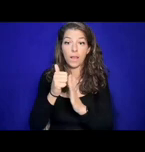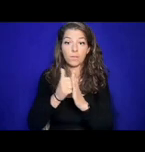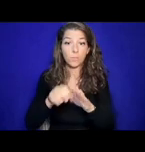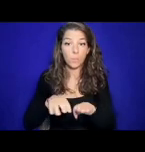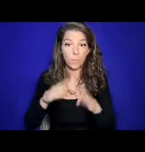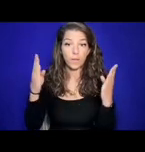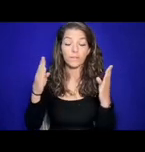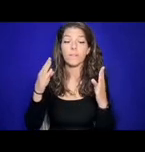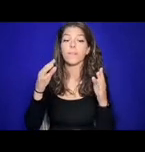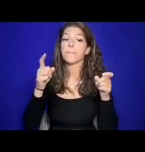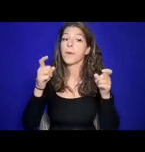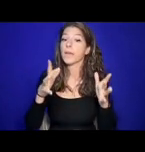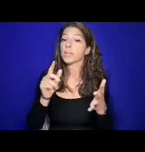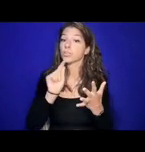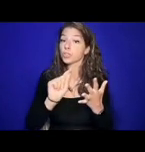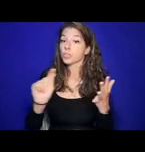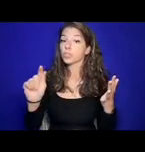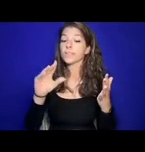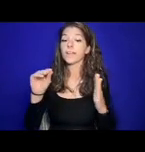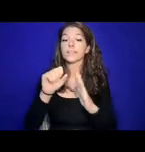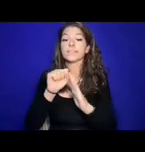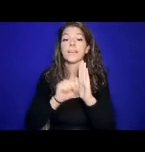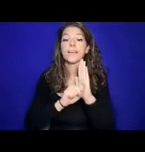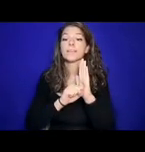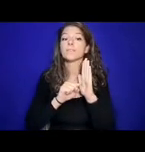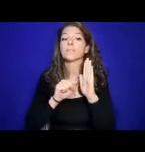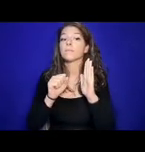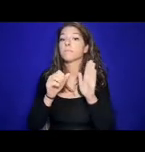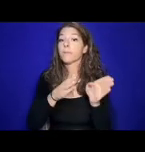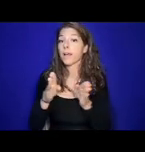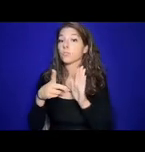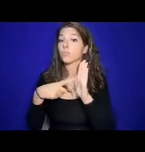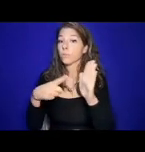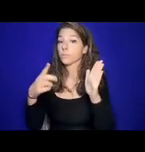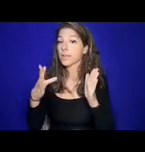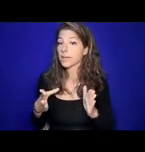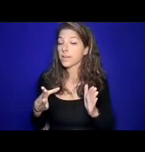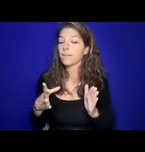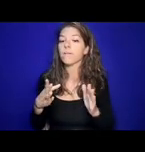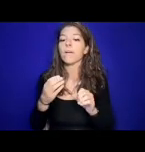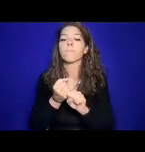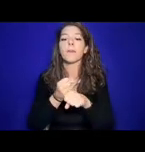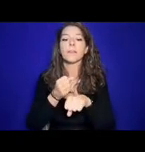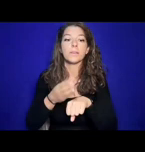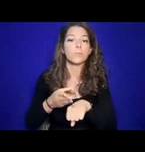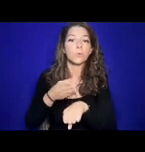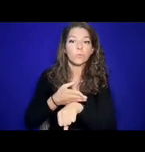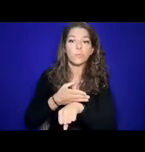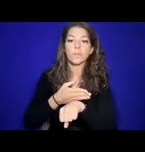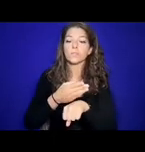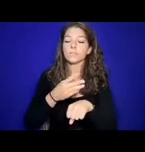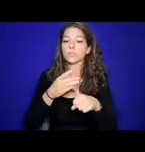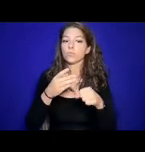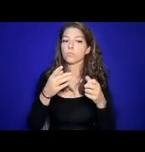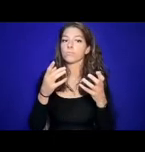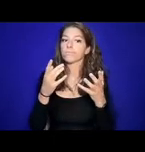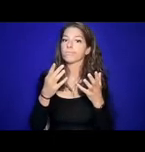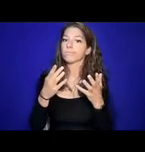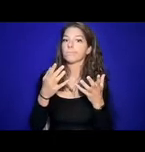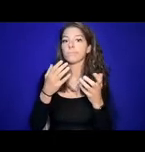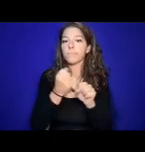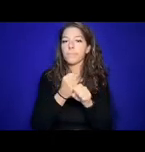ABLE program managers and the state ABLE plan representatives have made improvements to enhance the overall